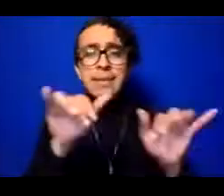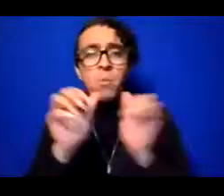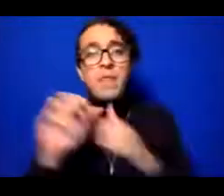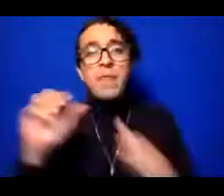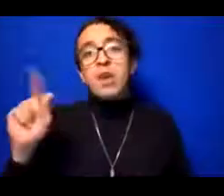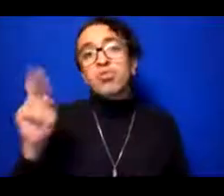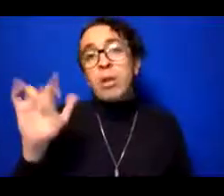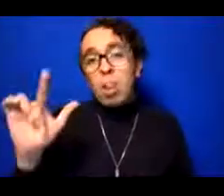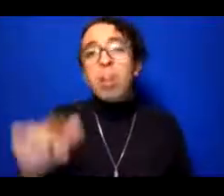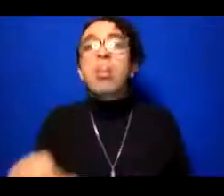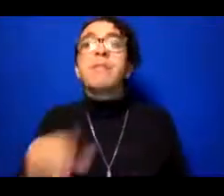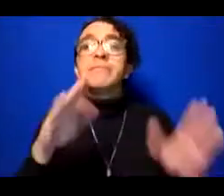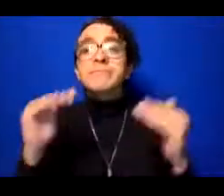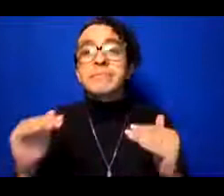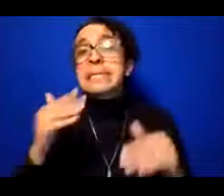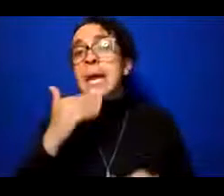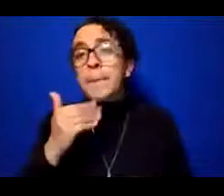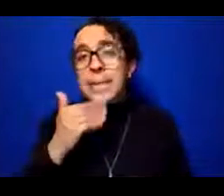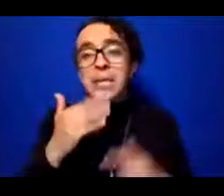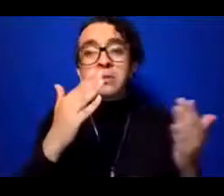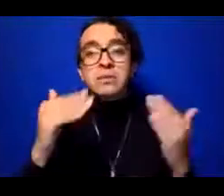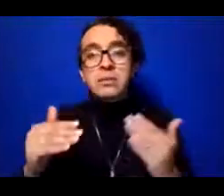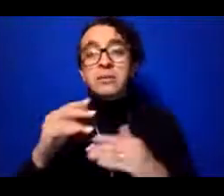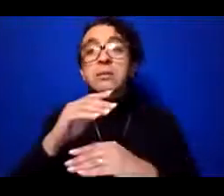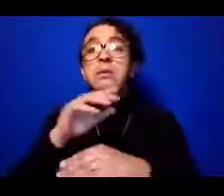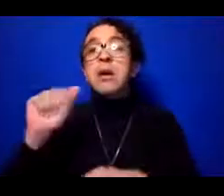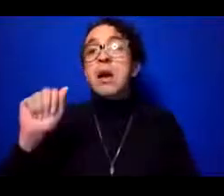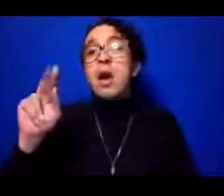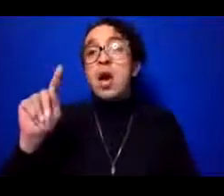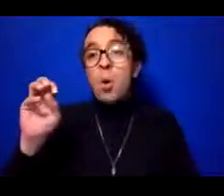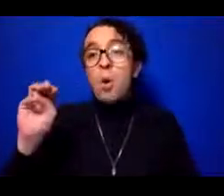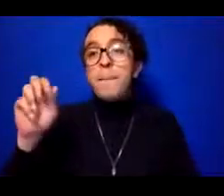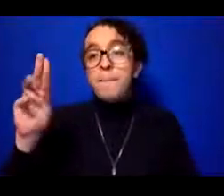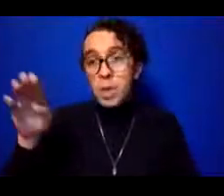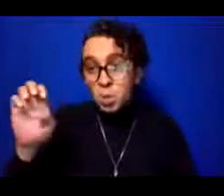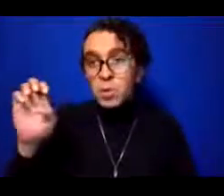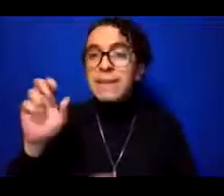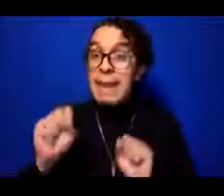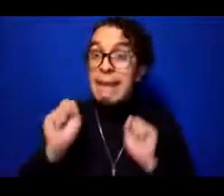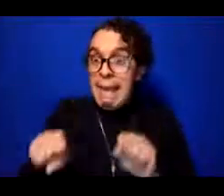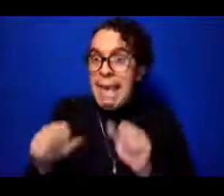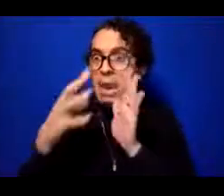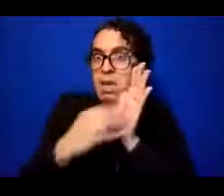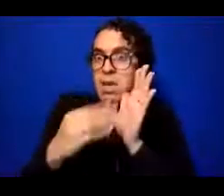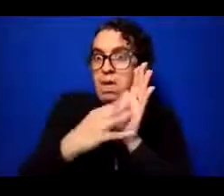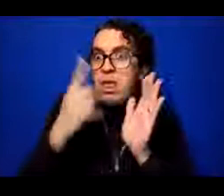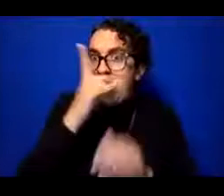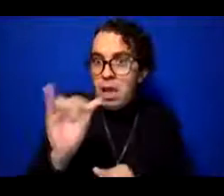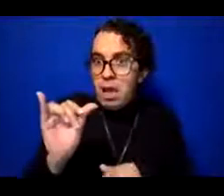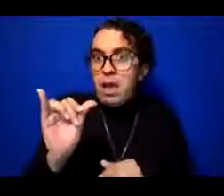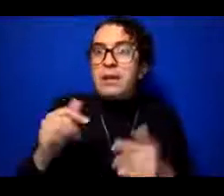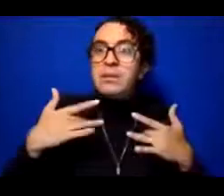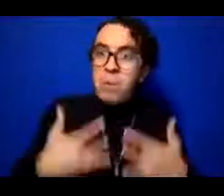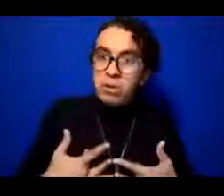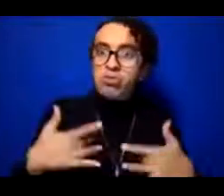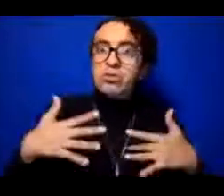also diabetes. There's autoimmune issues, which can unfortunately either mimic depression or anxiety, or can actually